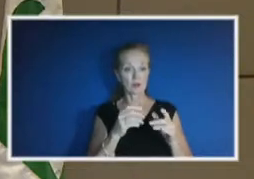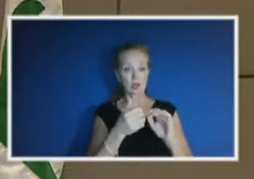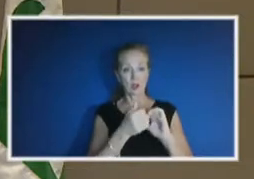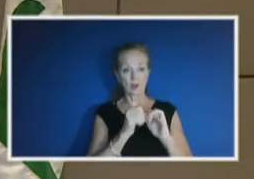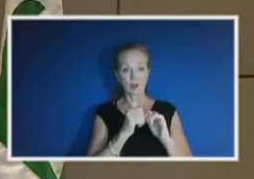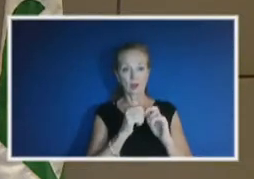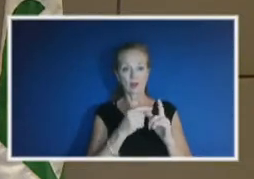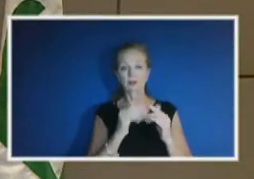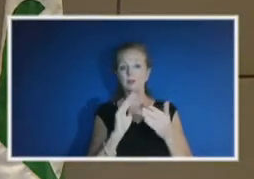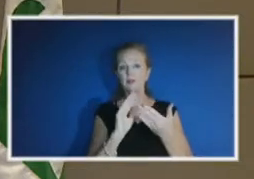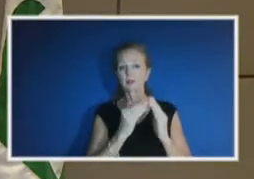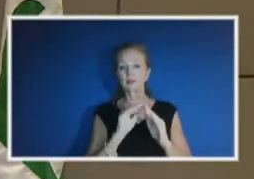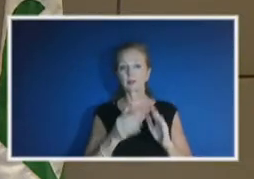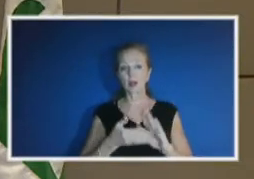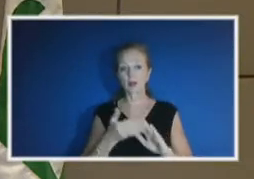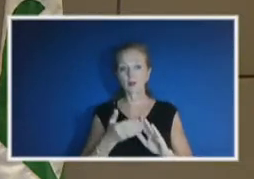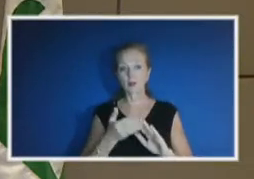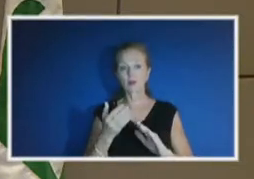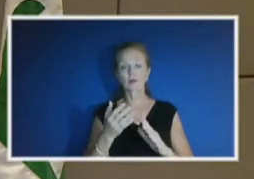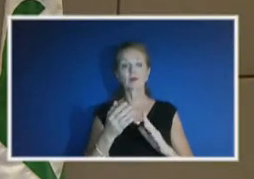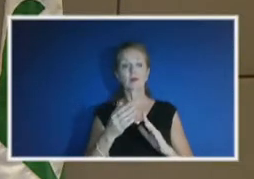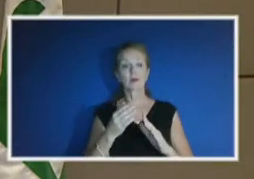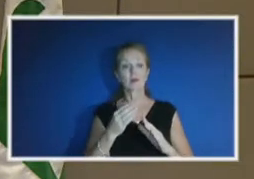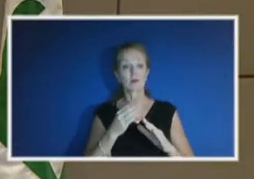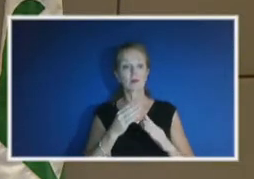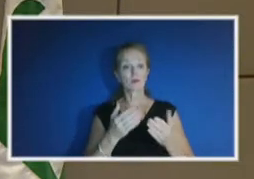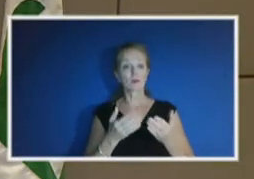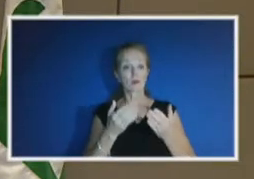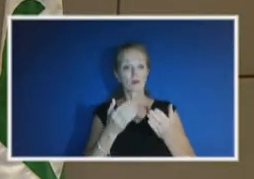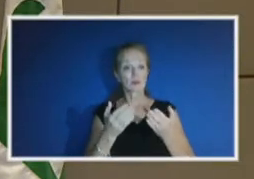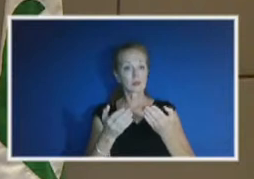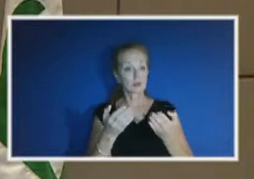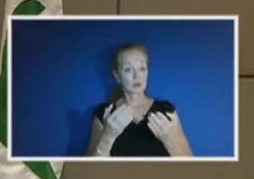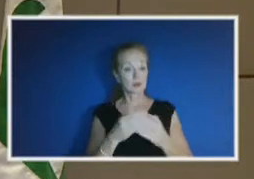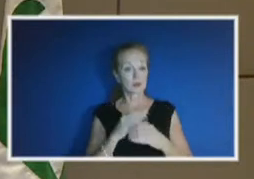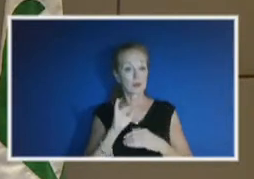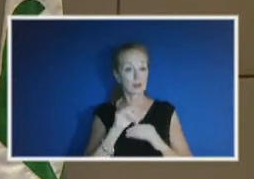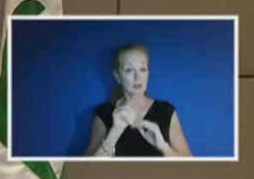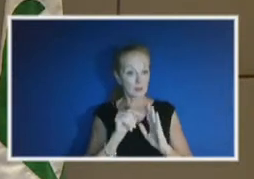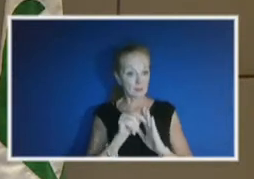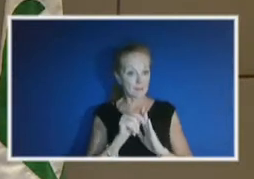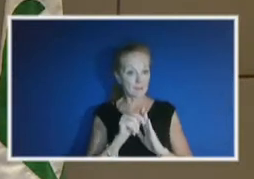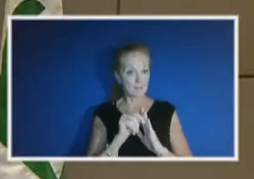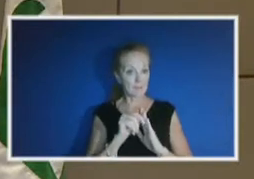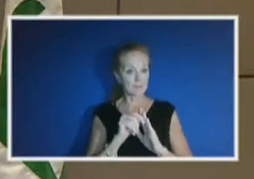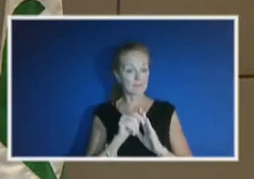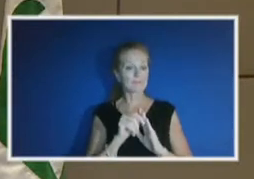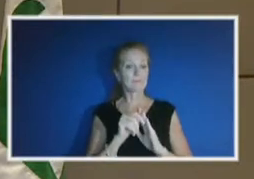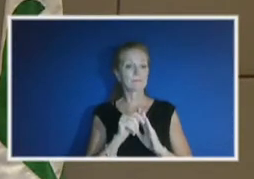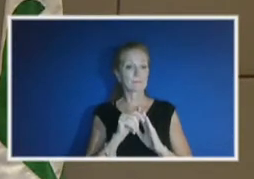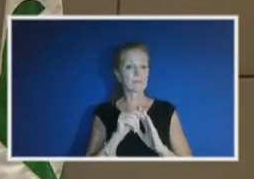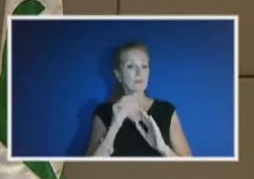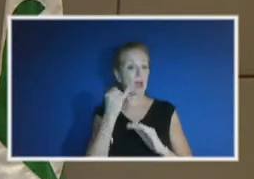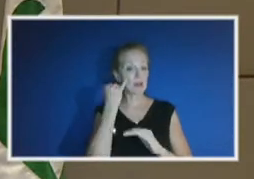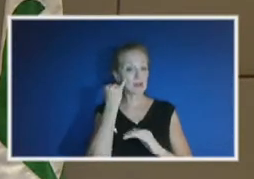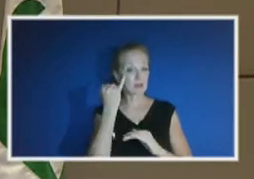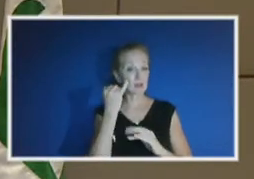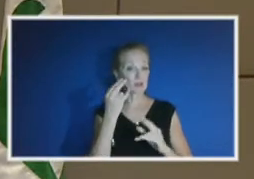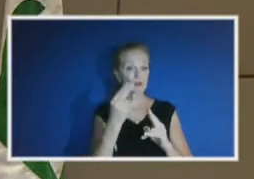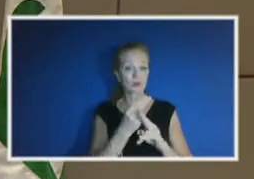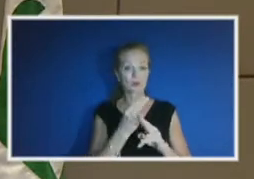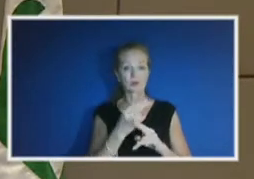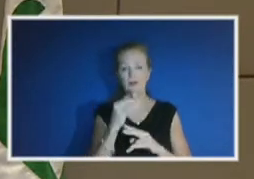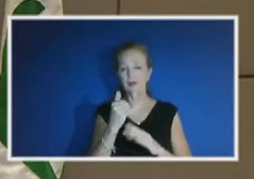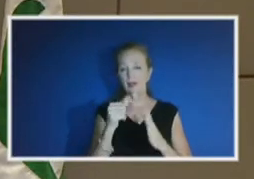in the city's operations and provision of services. So at that time, the idea was that it would use a kind of yellow